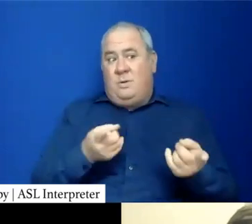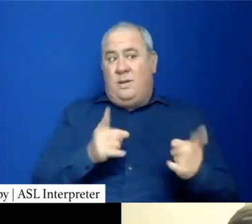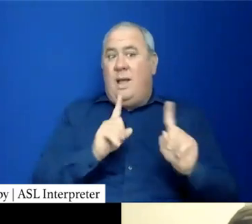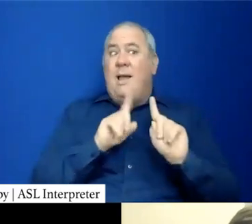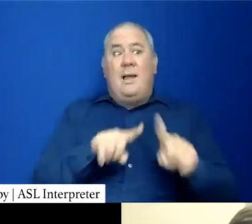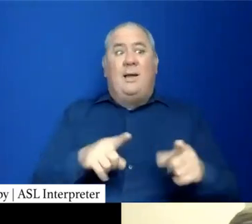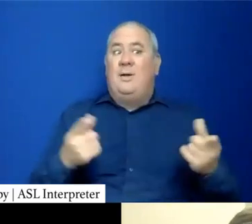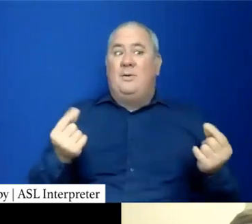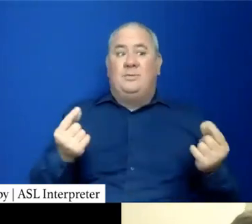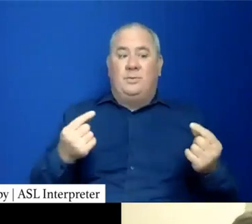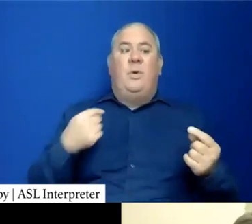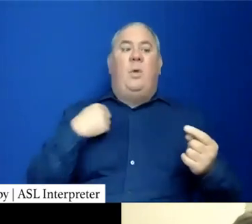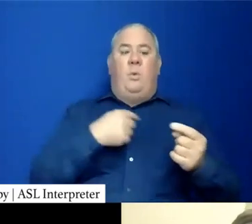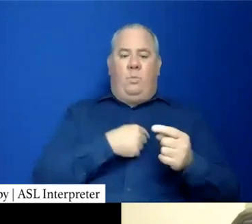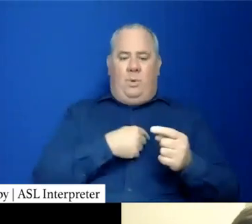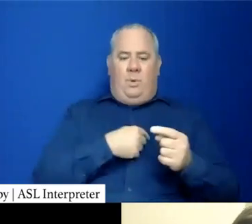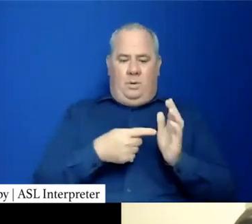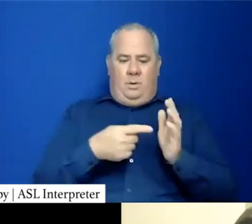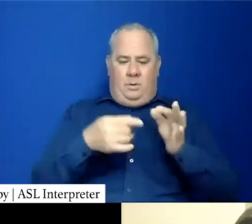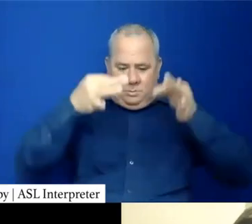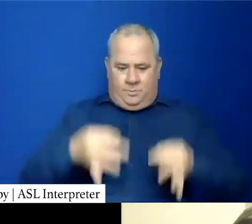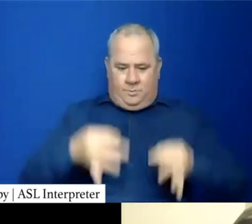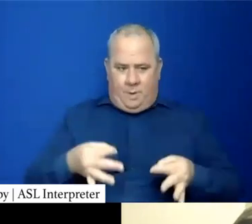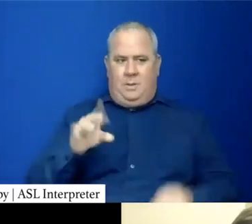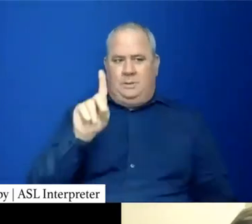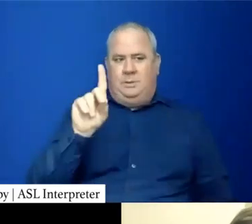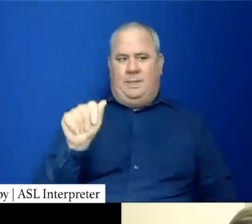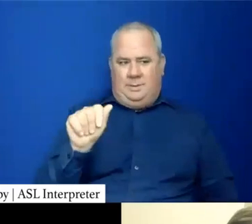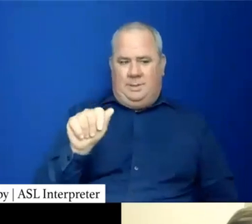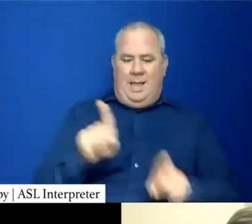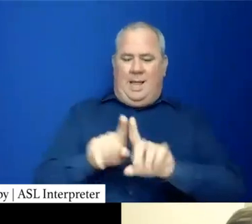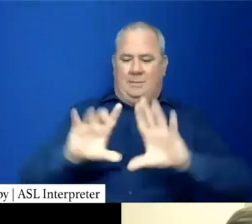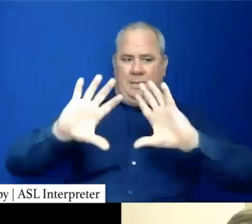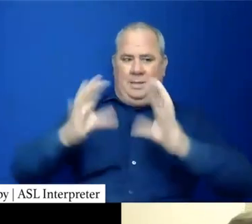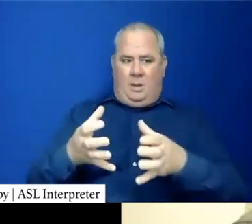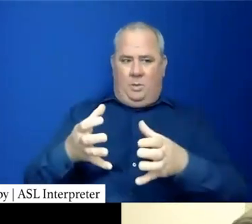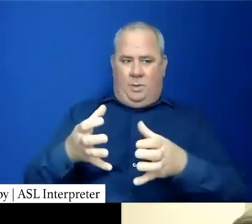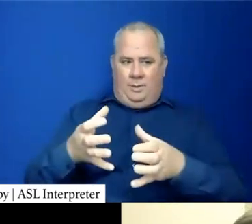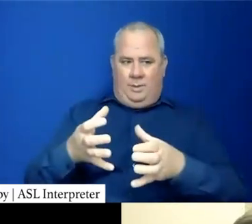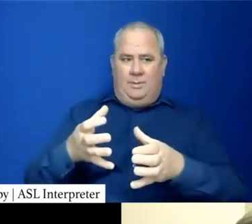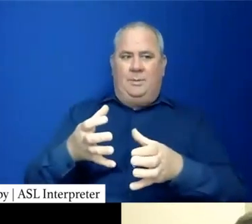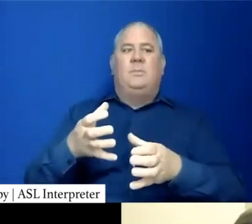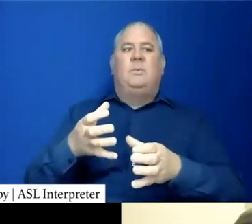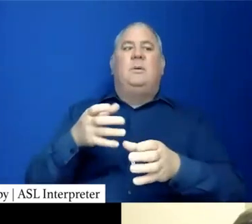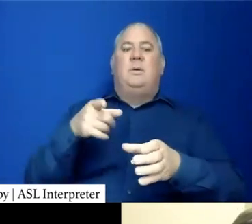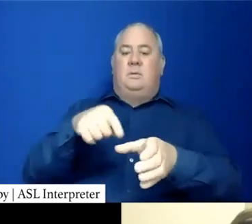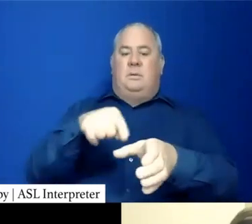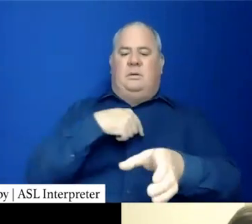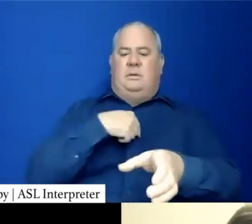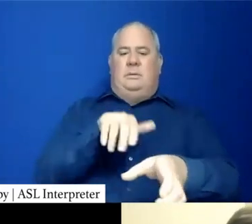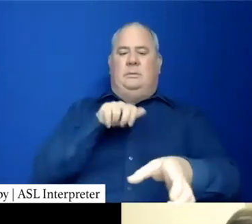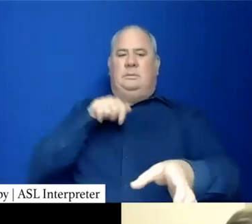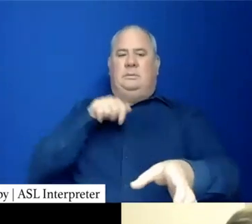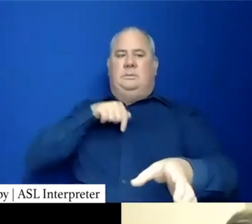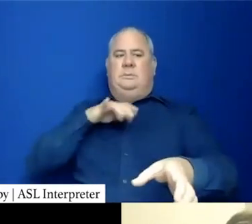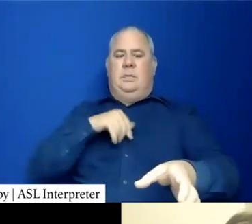defined disability as a category to keep yourself out of at all cost. But if